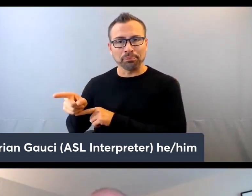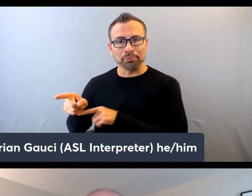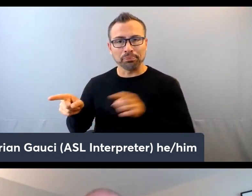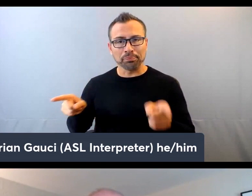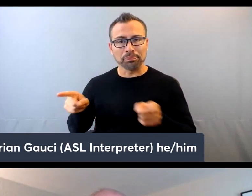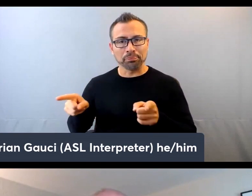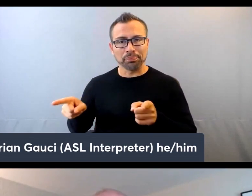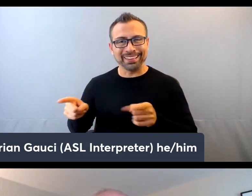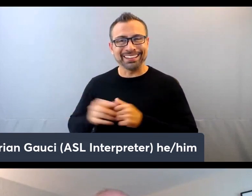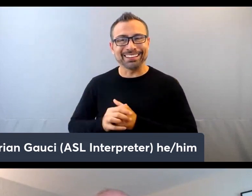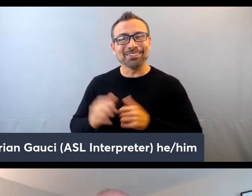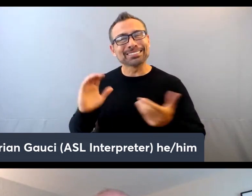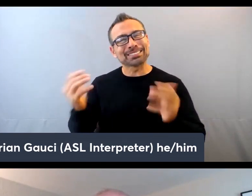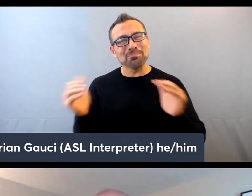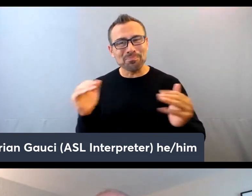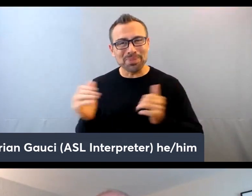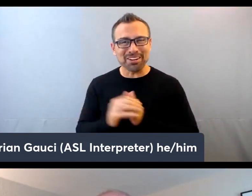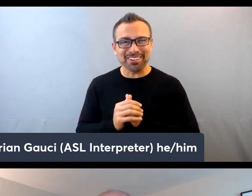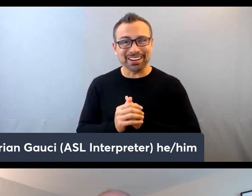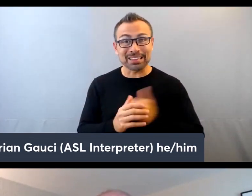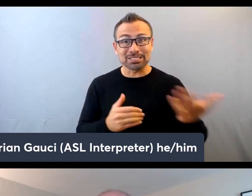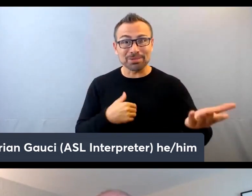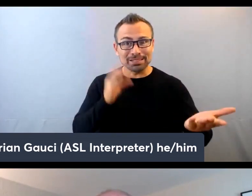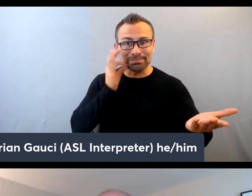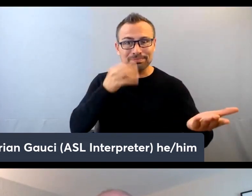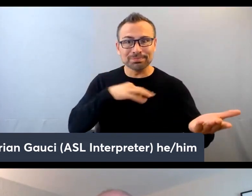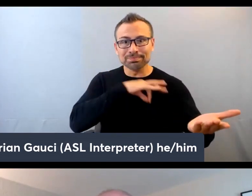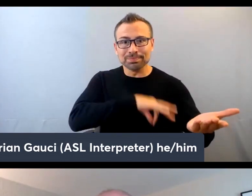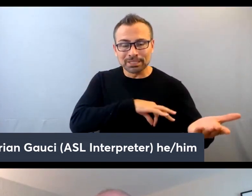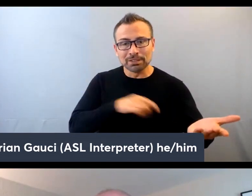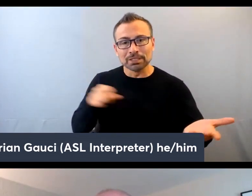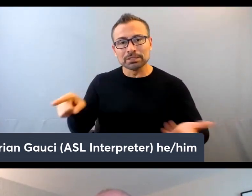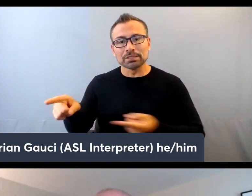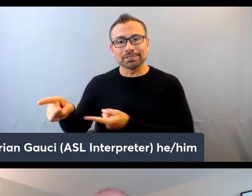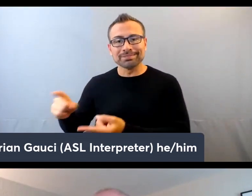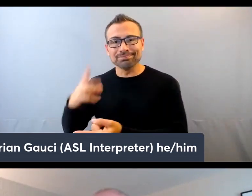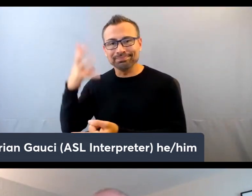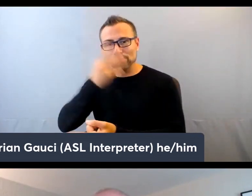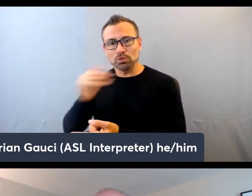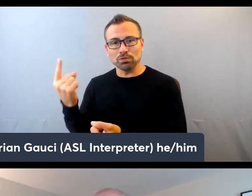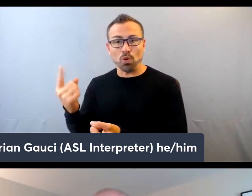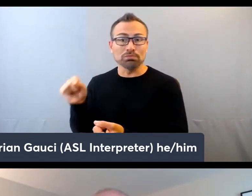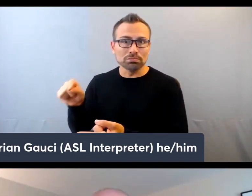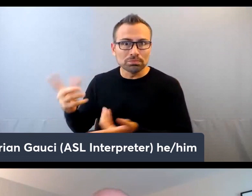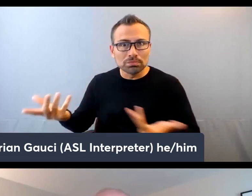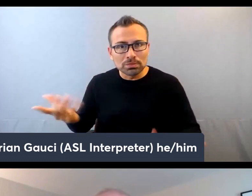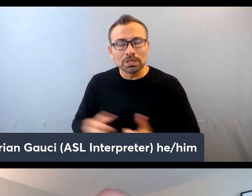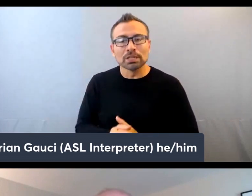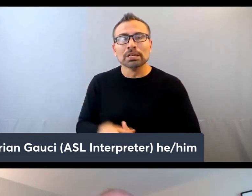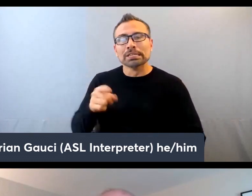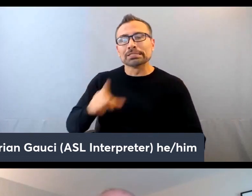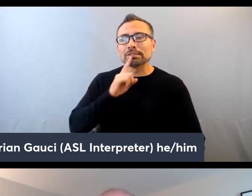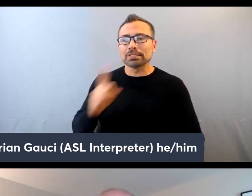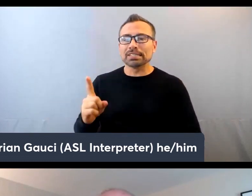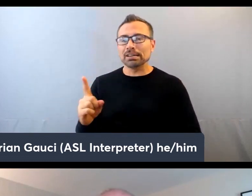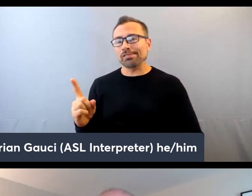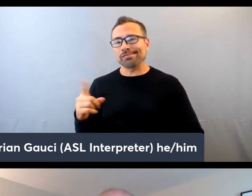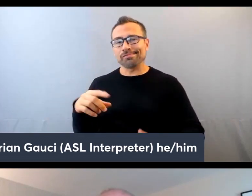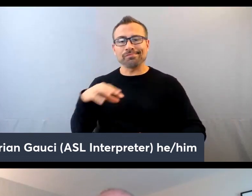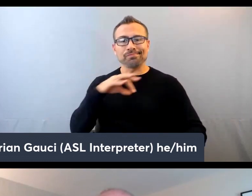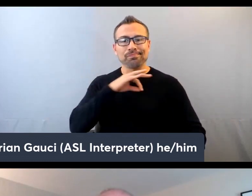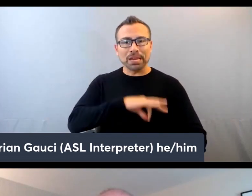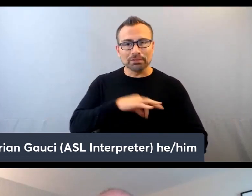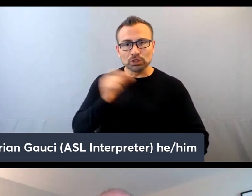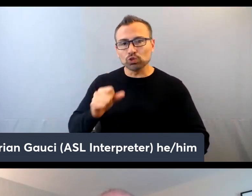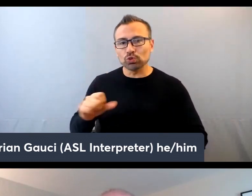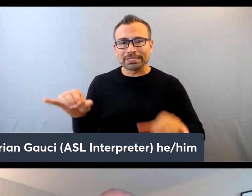so the idea of that these are sort of things that you can scale up, scale down, and take